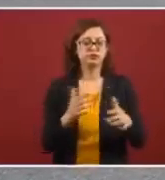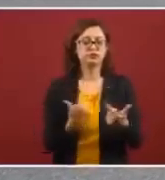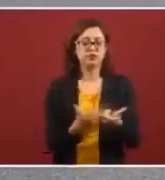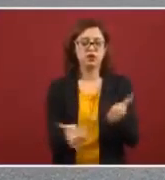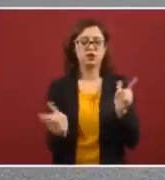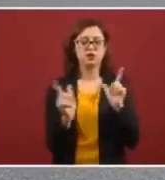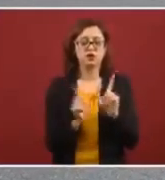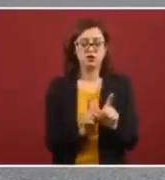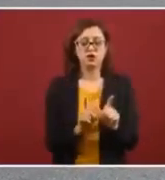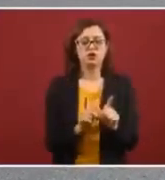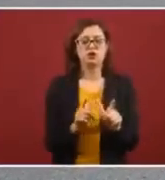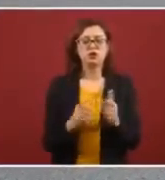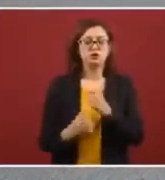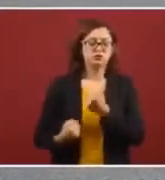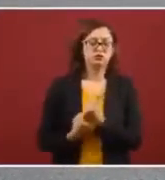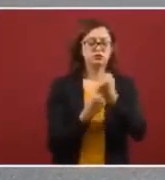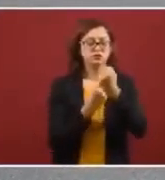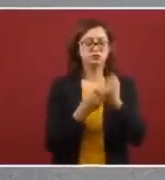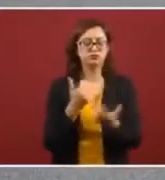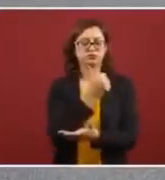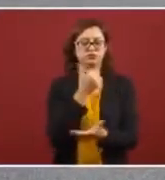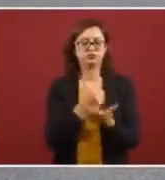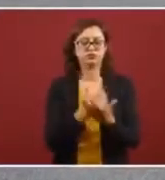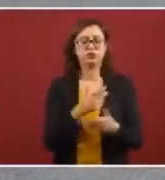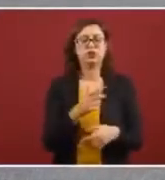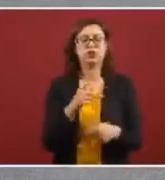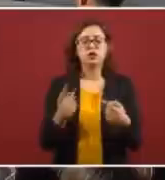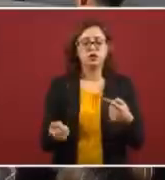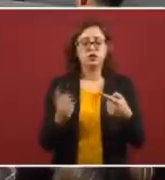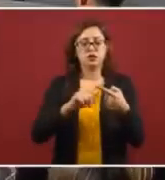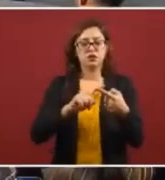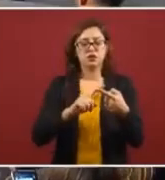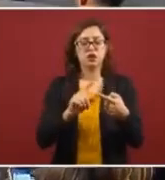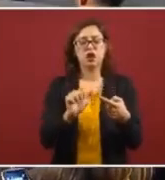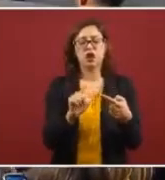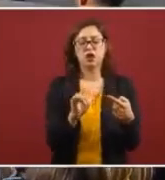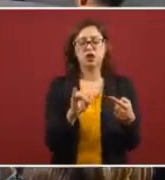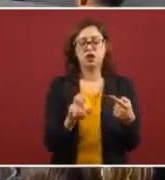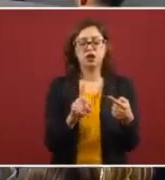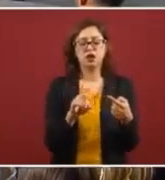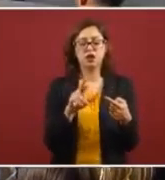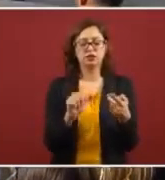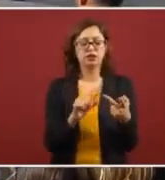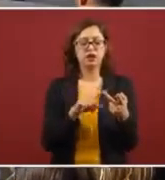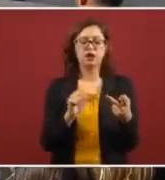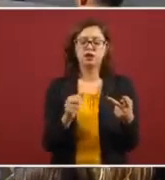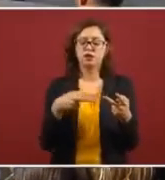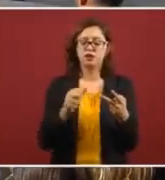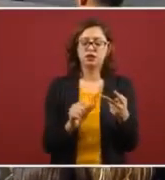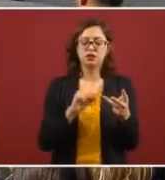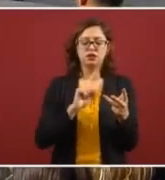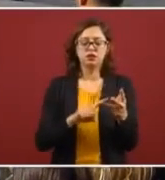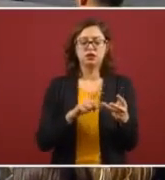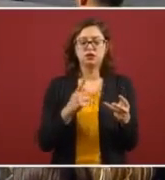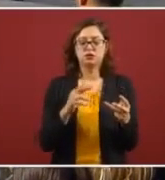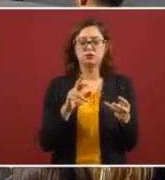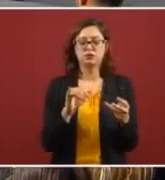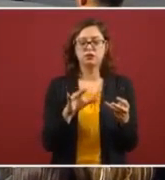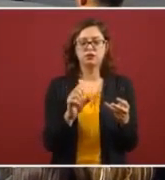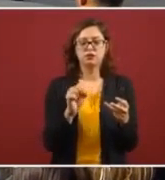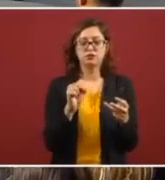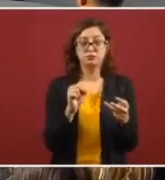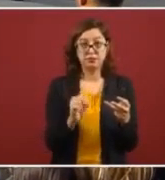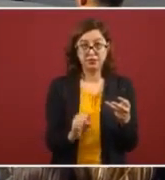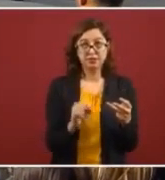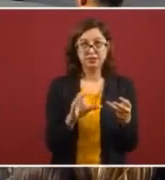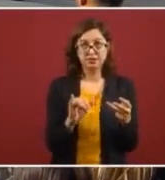the different areas. And they will be giving the awards in a couple of minutes. And